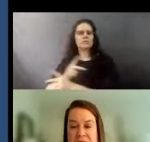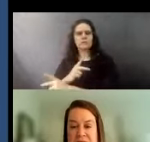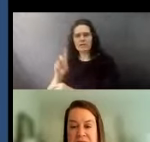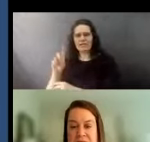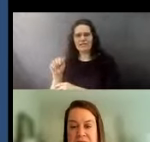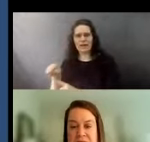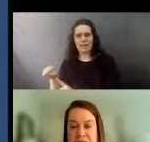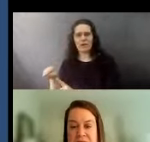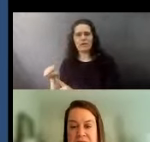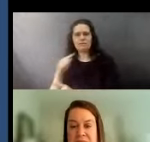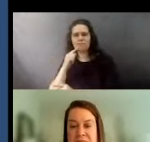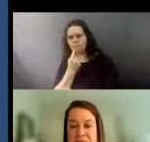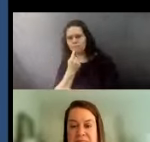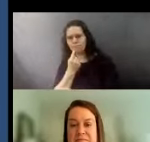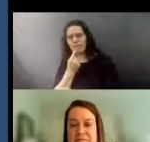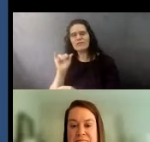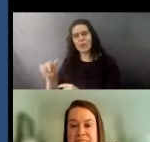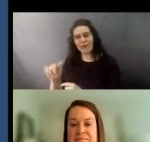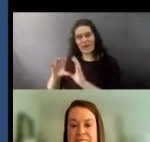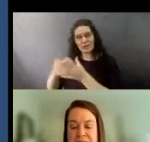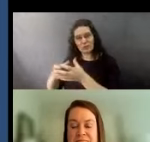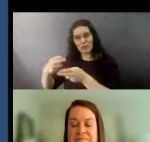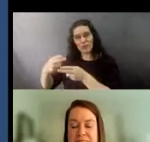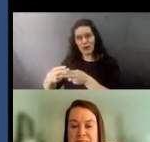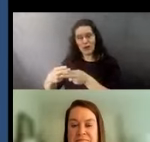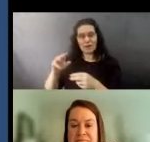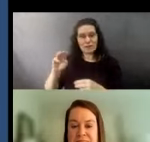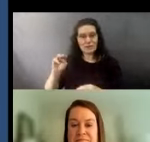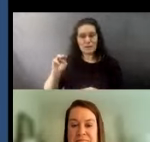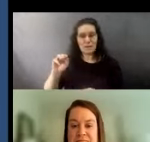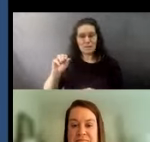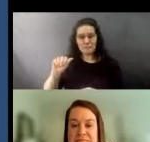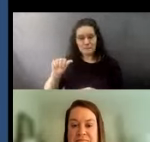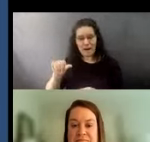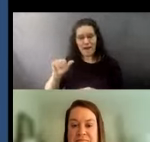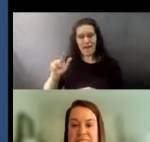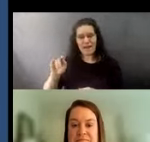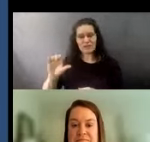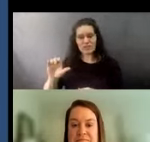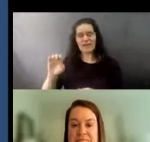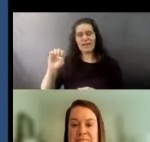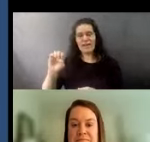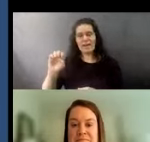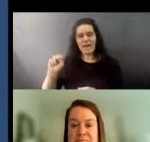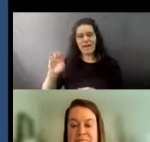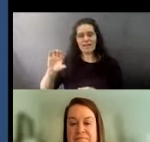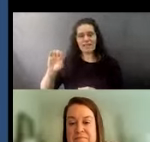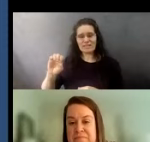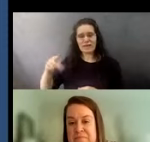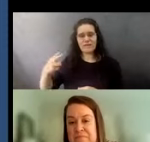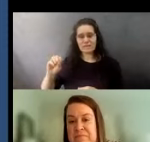In fact, it has a name. It's called myalgic encephalomyelitis and chronic fatigue syndrome. And there's been really an interesting kind